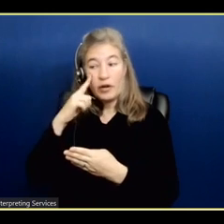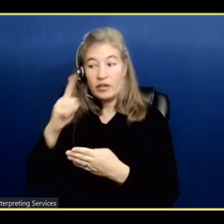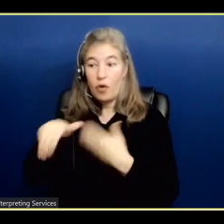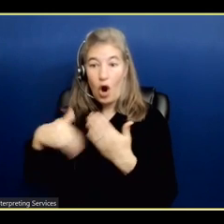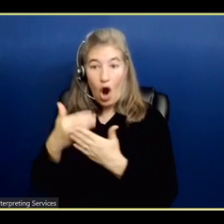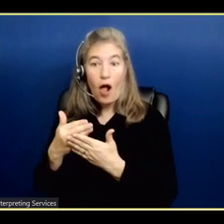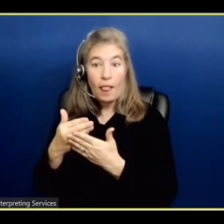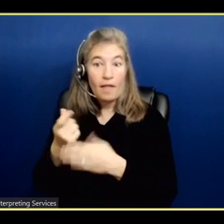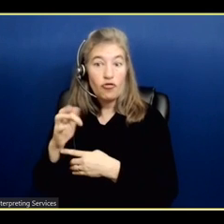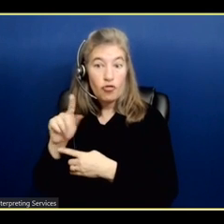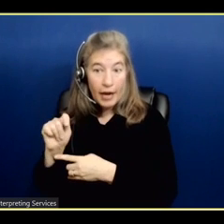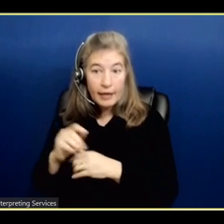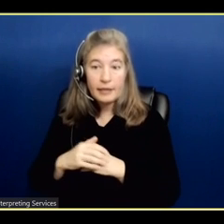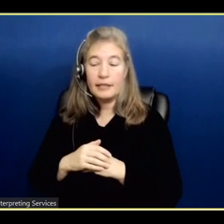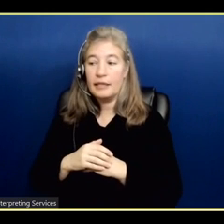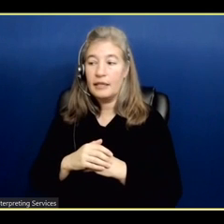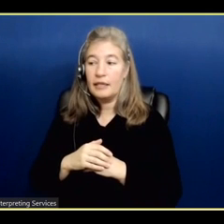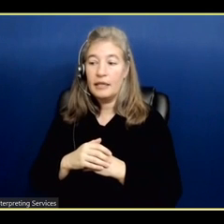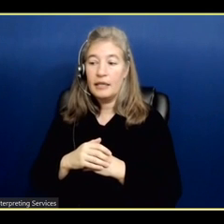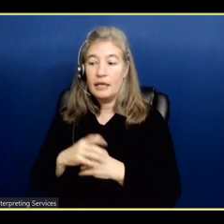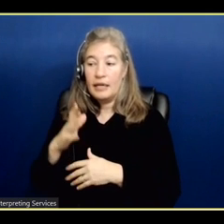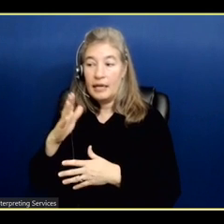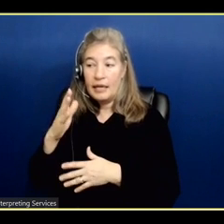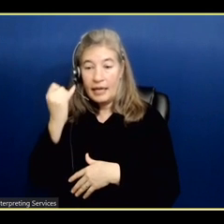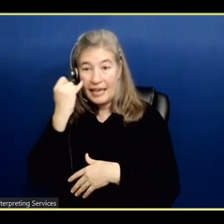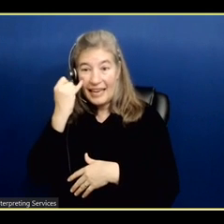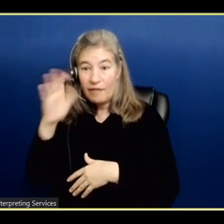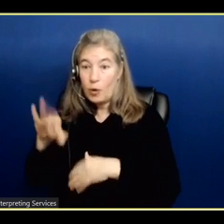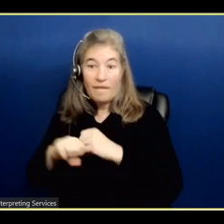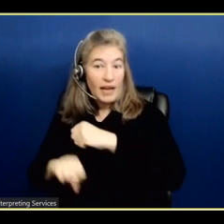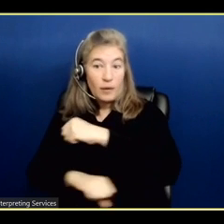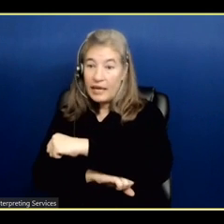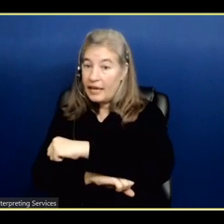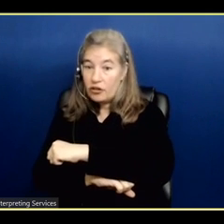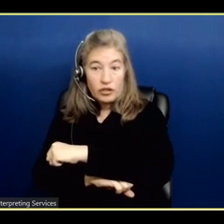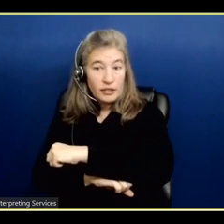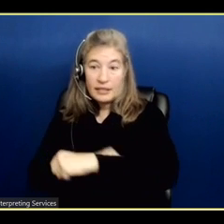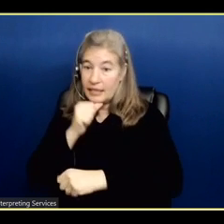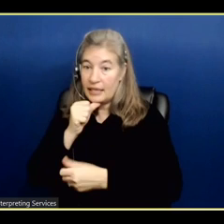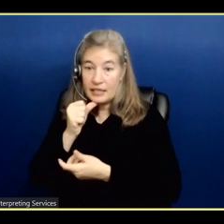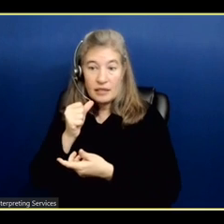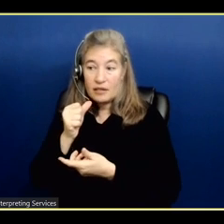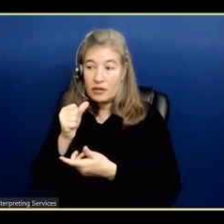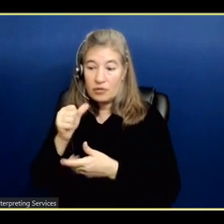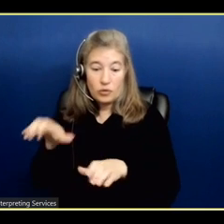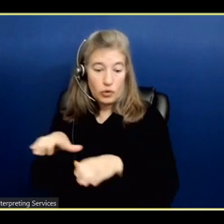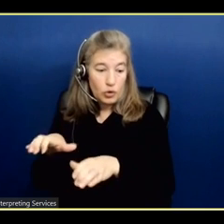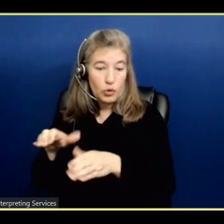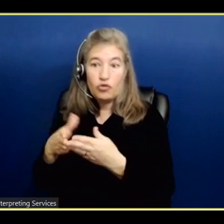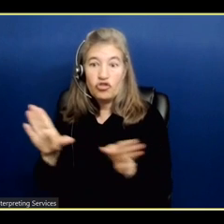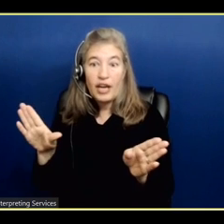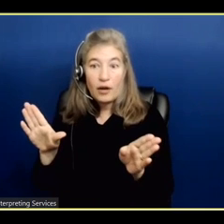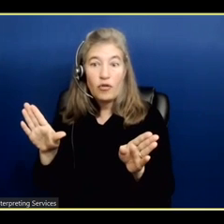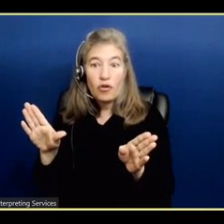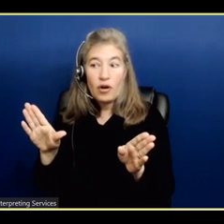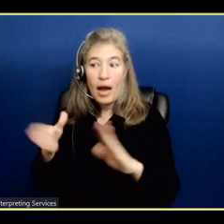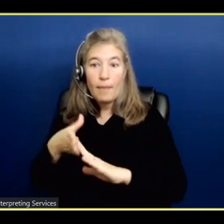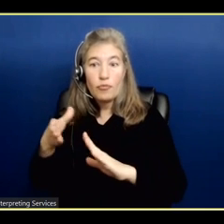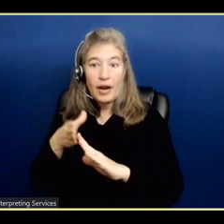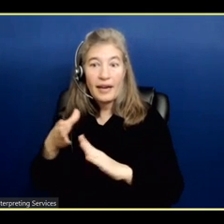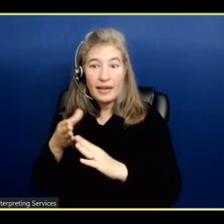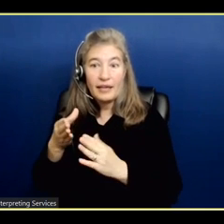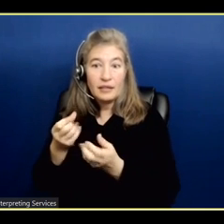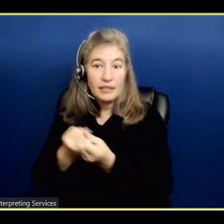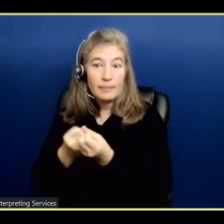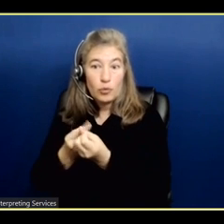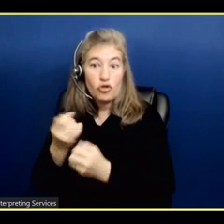And if, for my foundation colleagues, if your foundation does not currently make general operating support grants, now is the time to